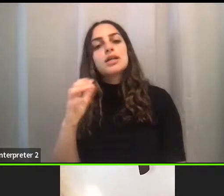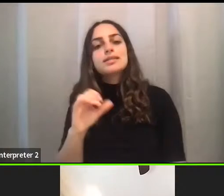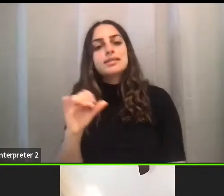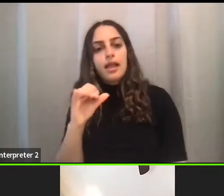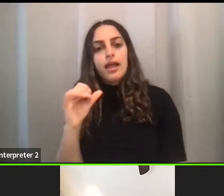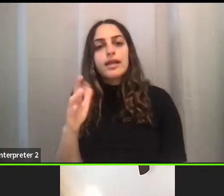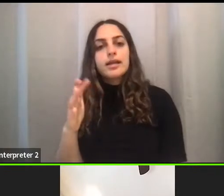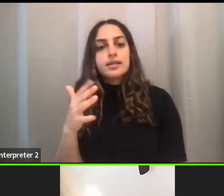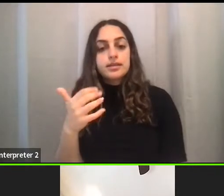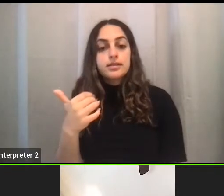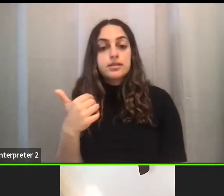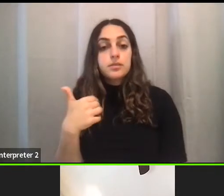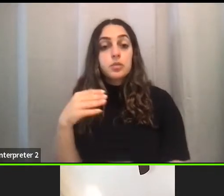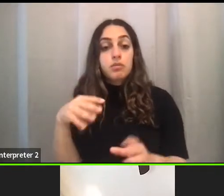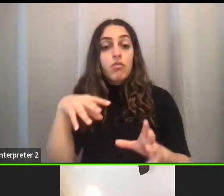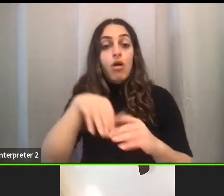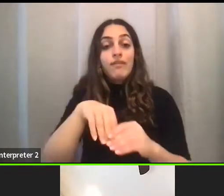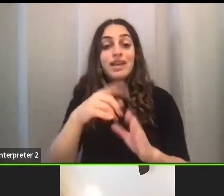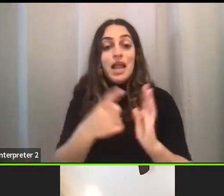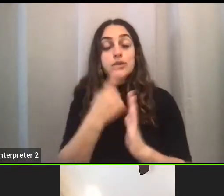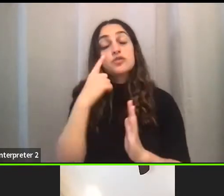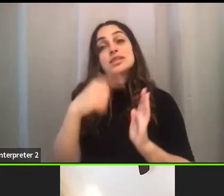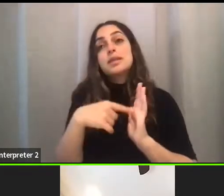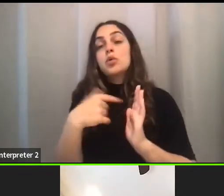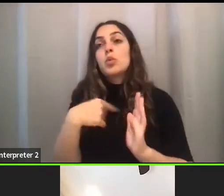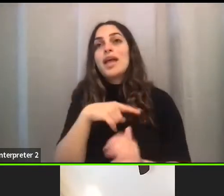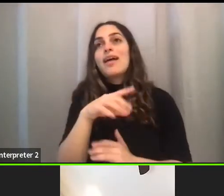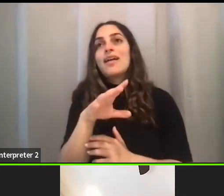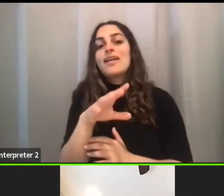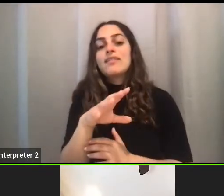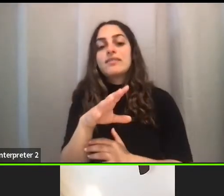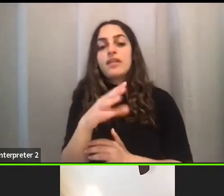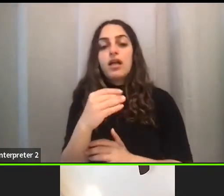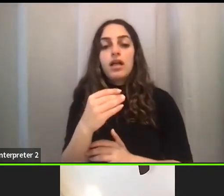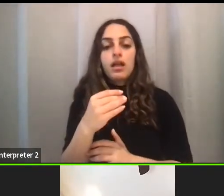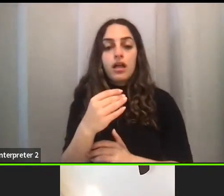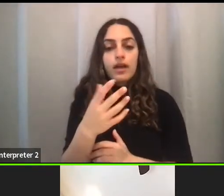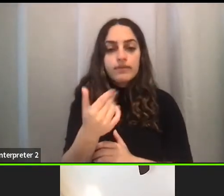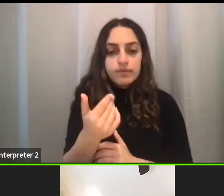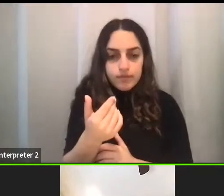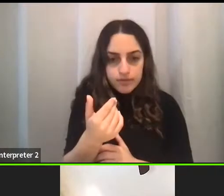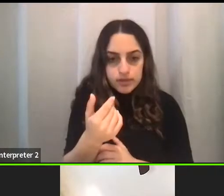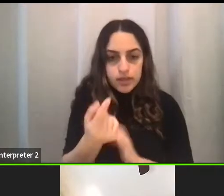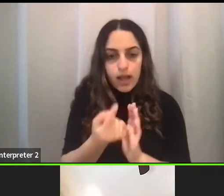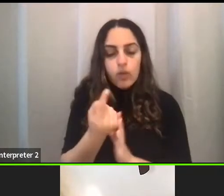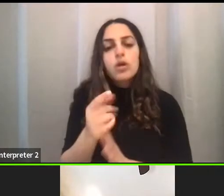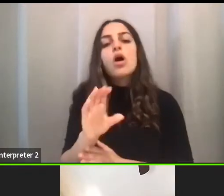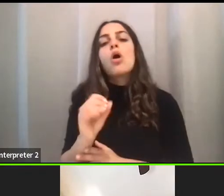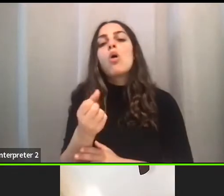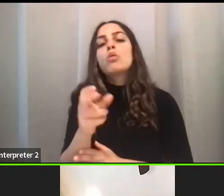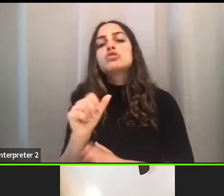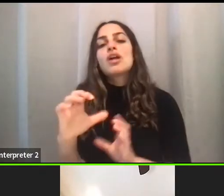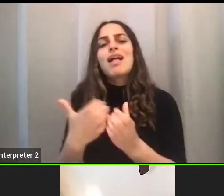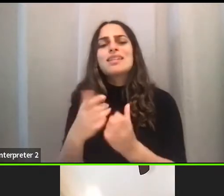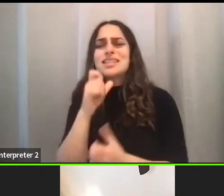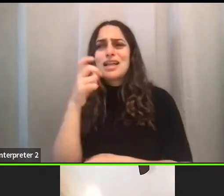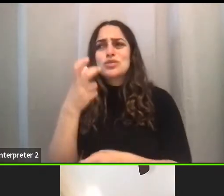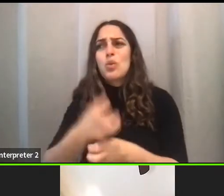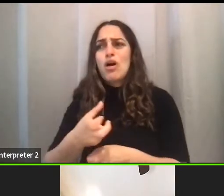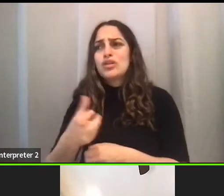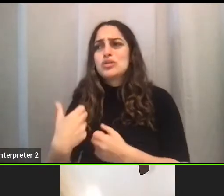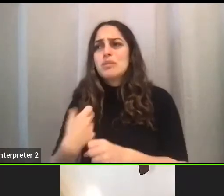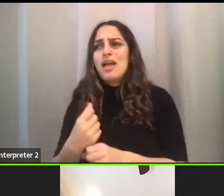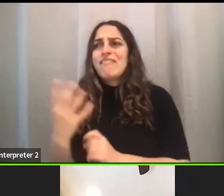some hours say for instance we have 50 hours uh we have 15 hour osha class it's not too hard to make a five-hour uh sexual